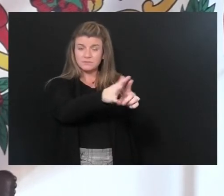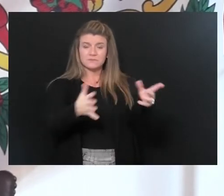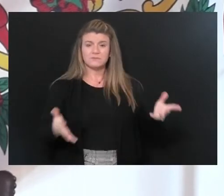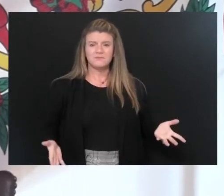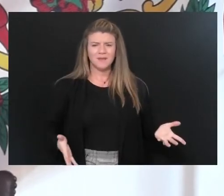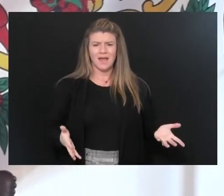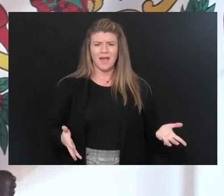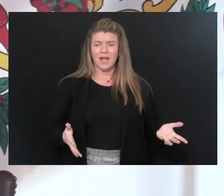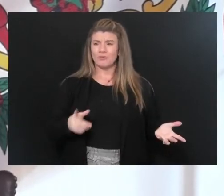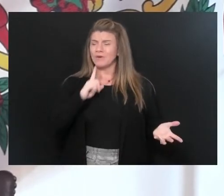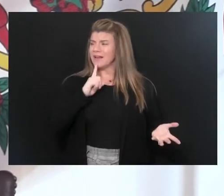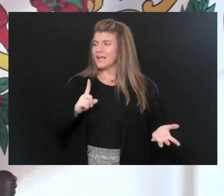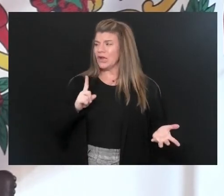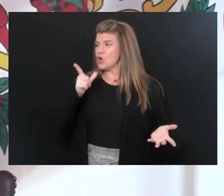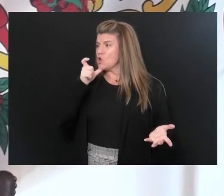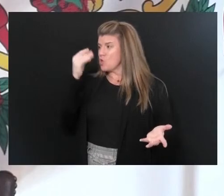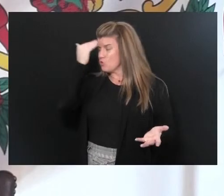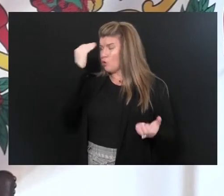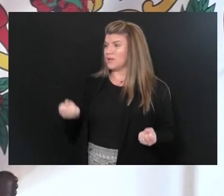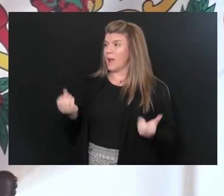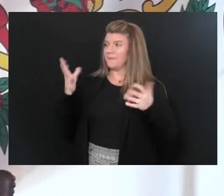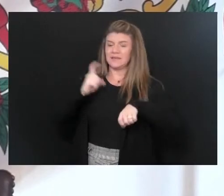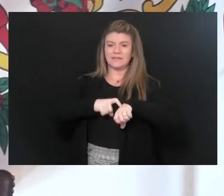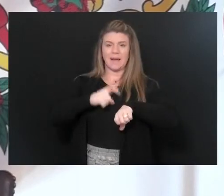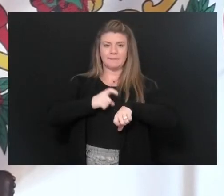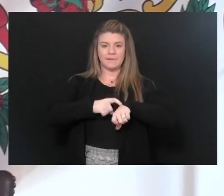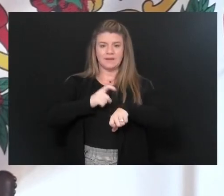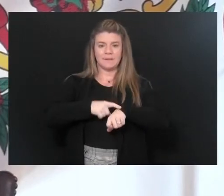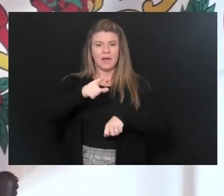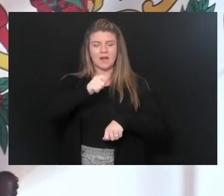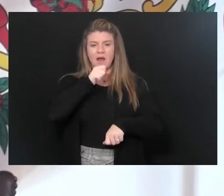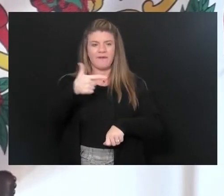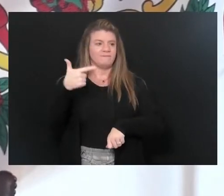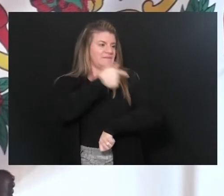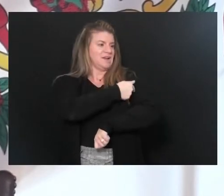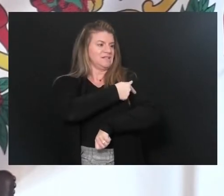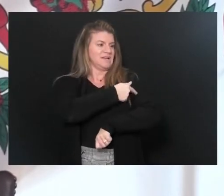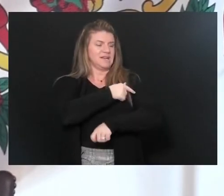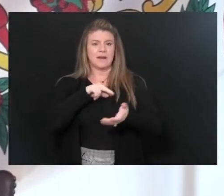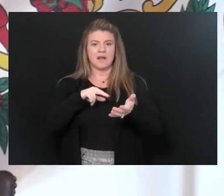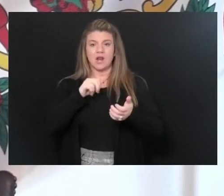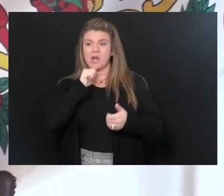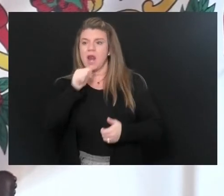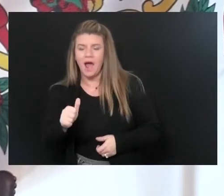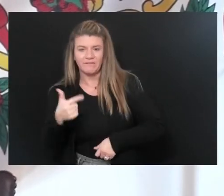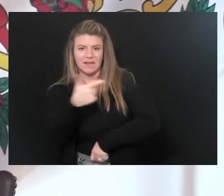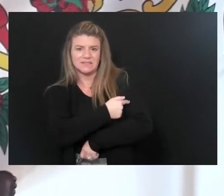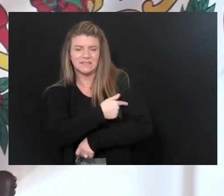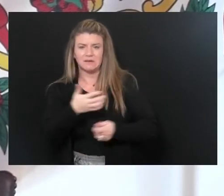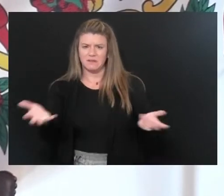knows how many multiples of times, by not having the vaccine versus having the vaccine?